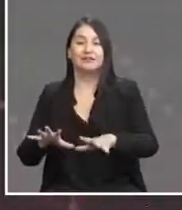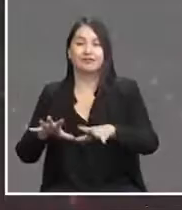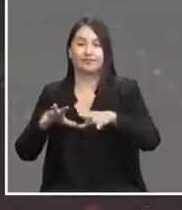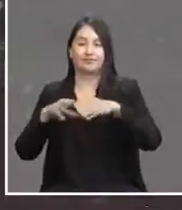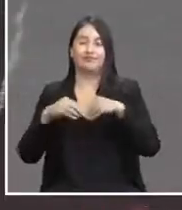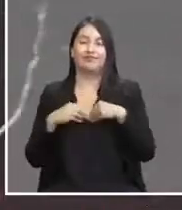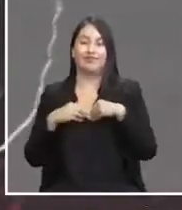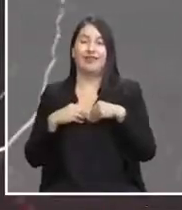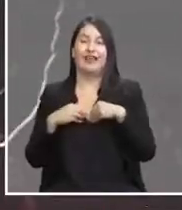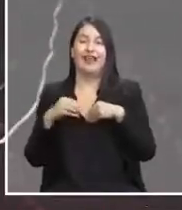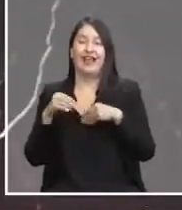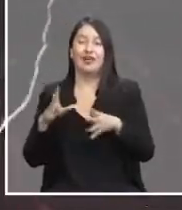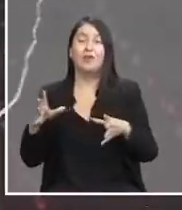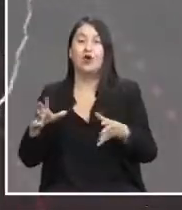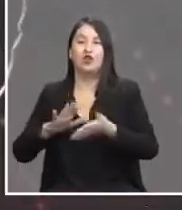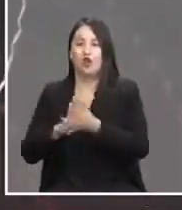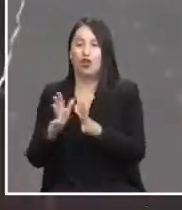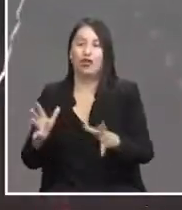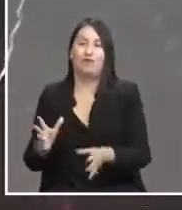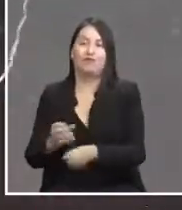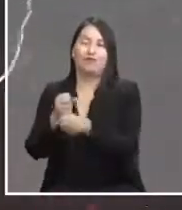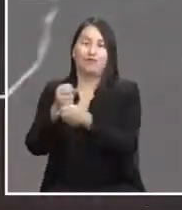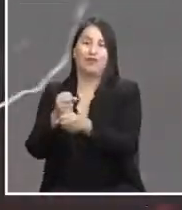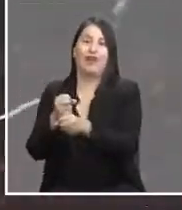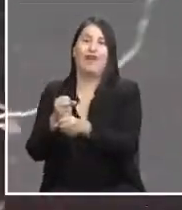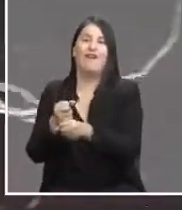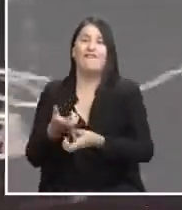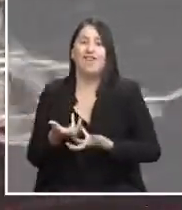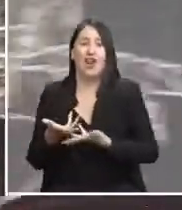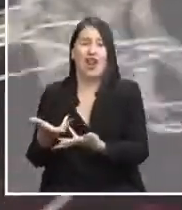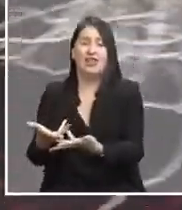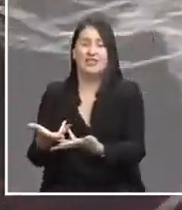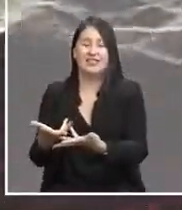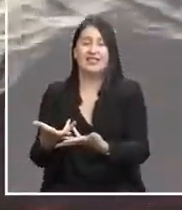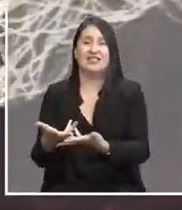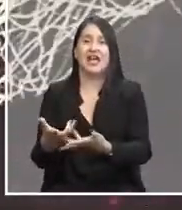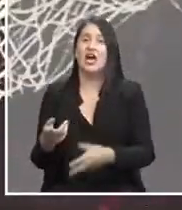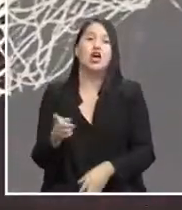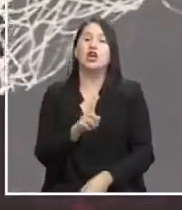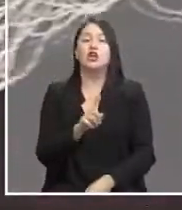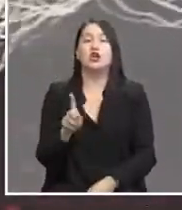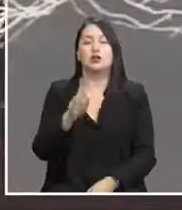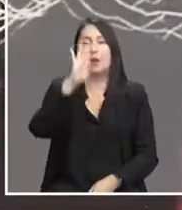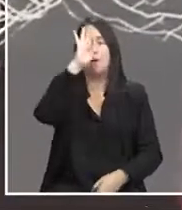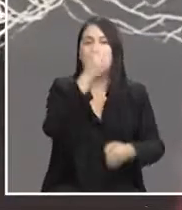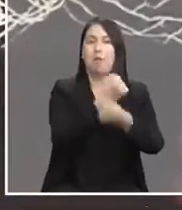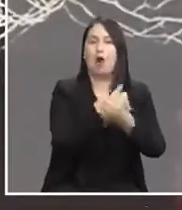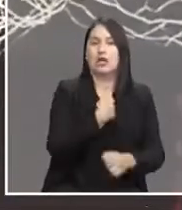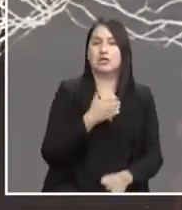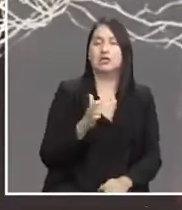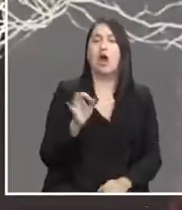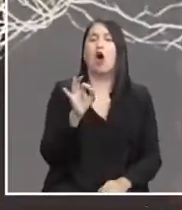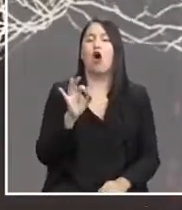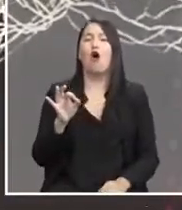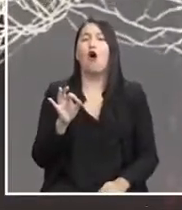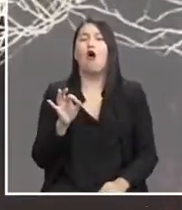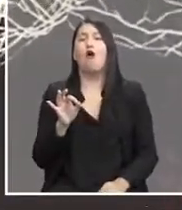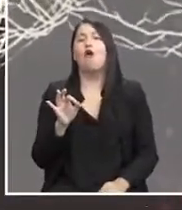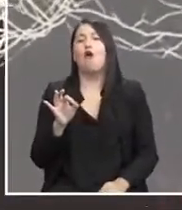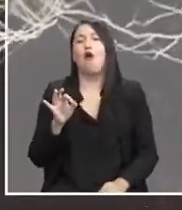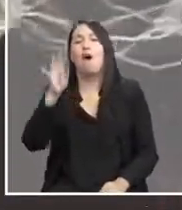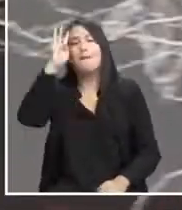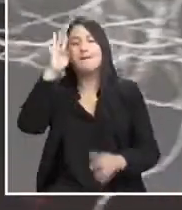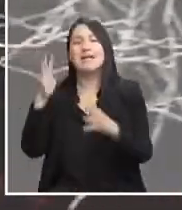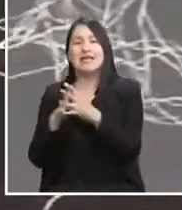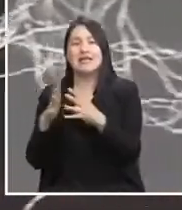the police or the military. The monopoly of violence is justice as well.